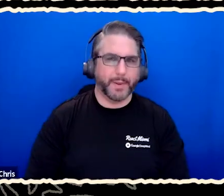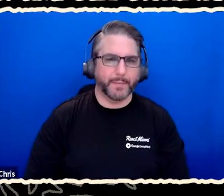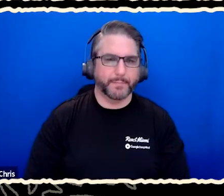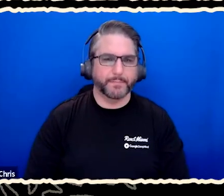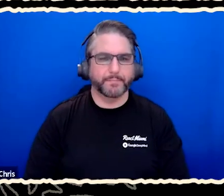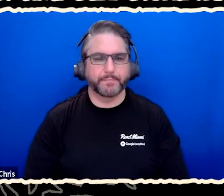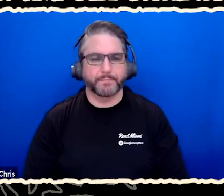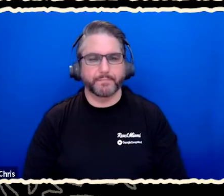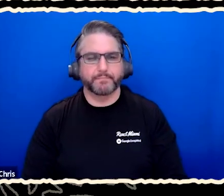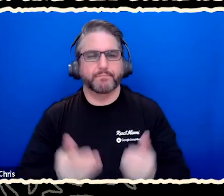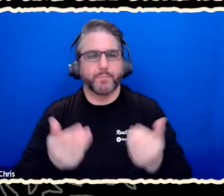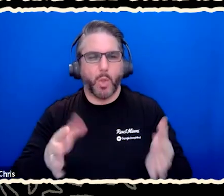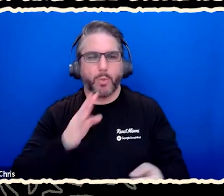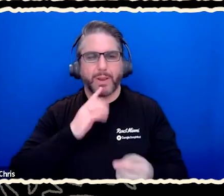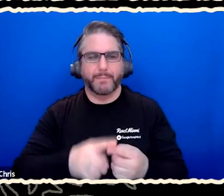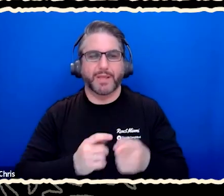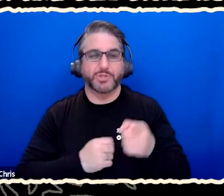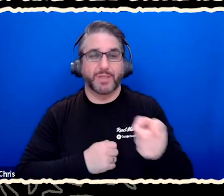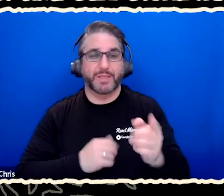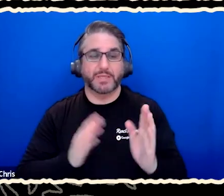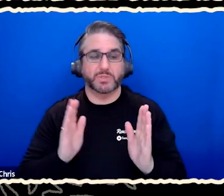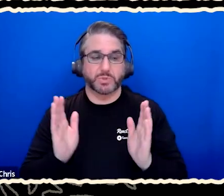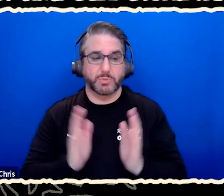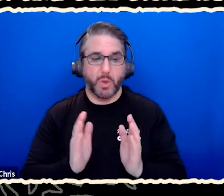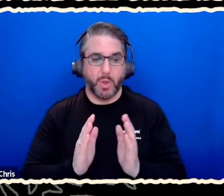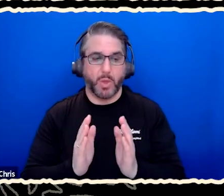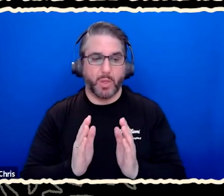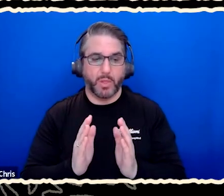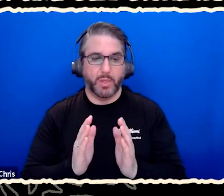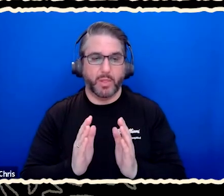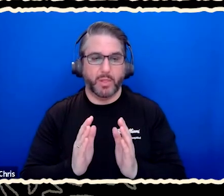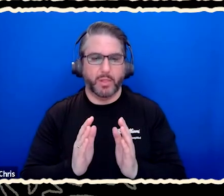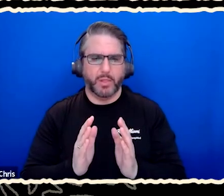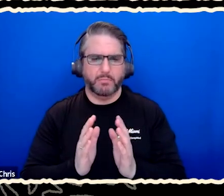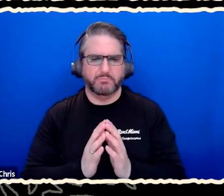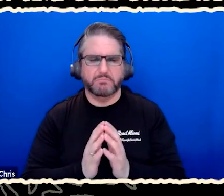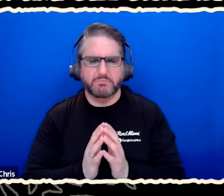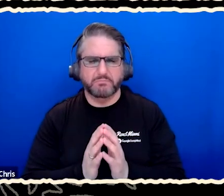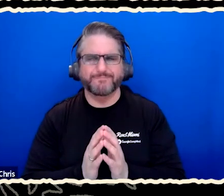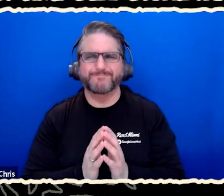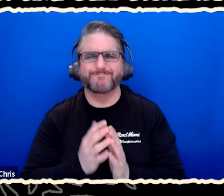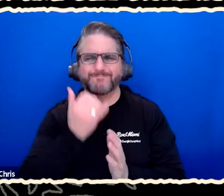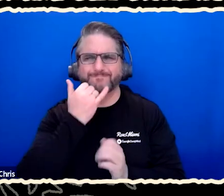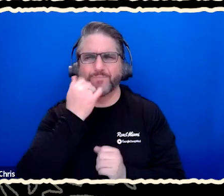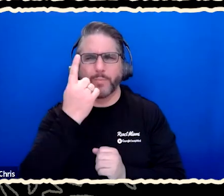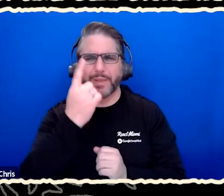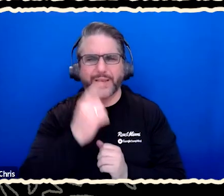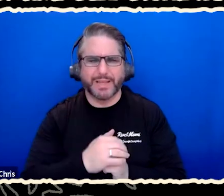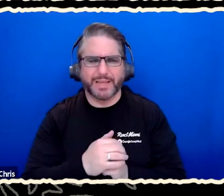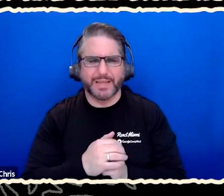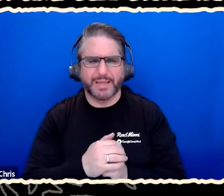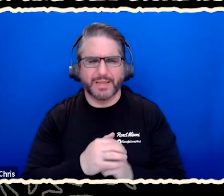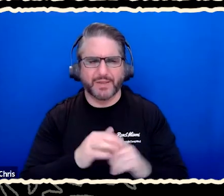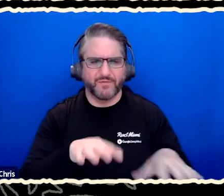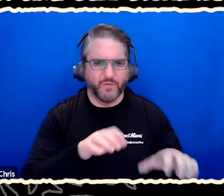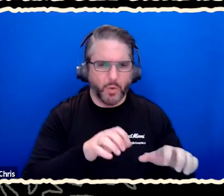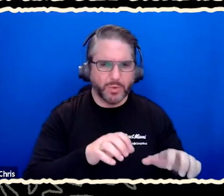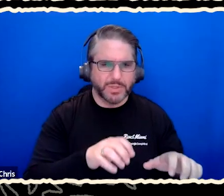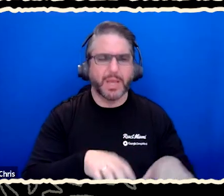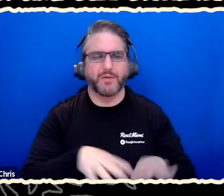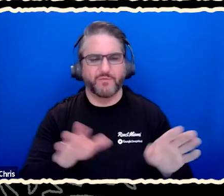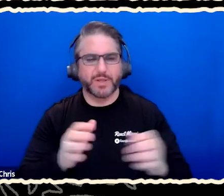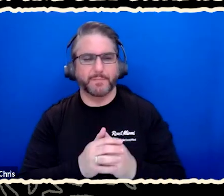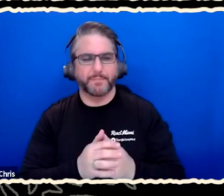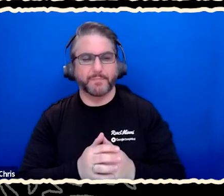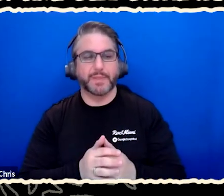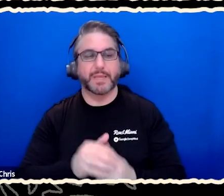this small, okay, one moment. Now it unfreezed, wonderful. So there's a